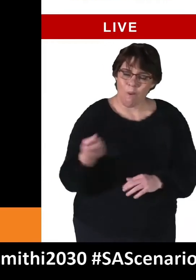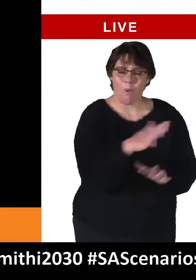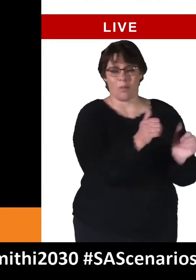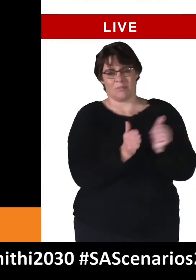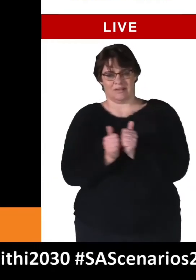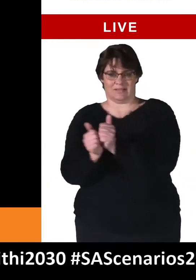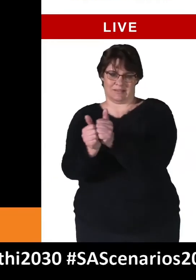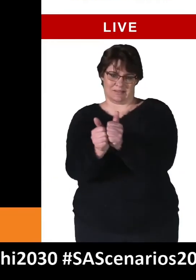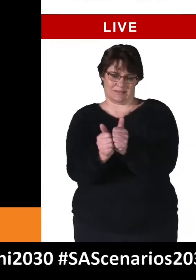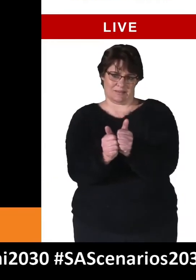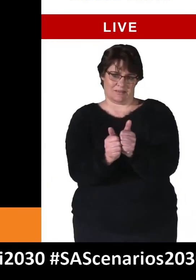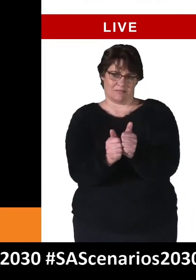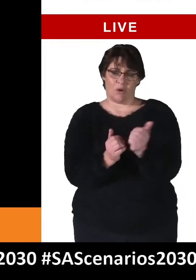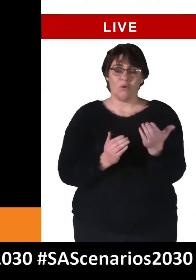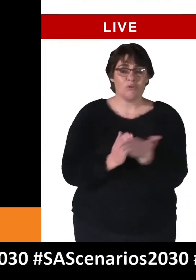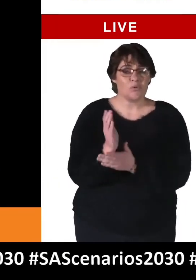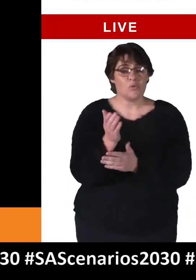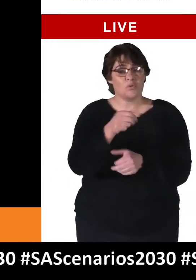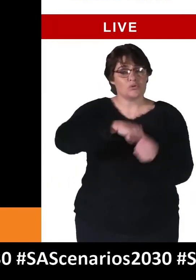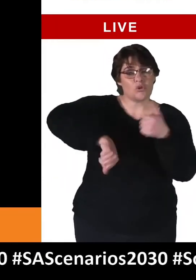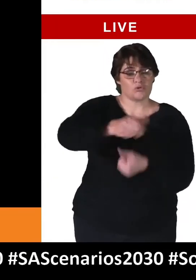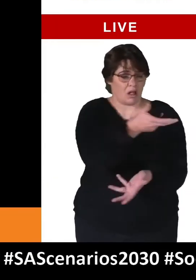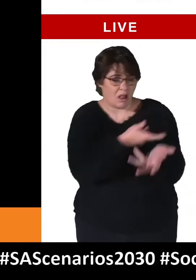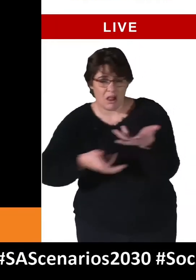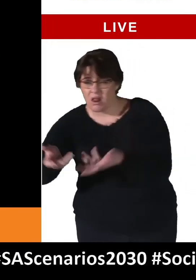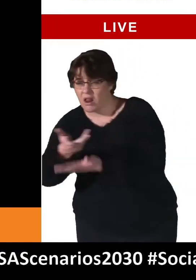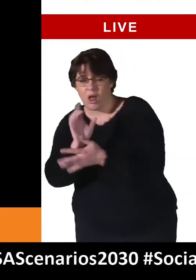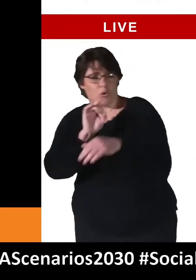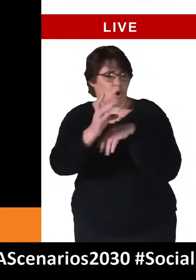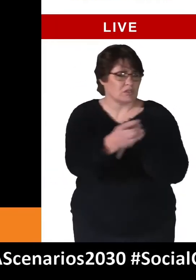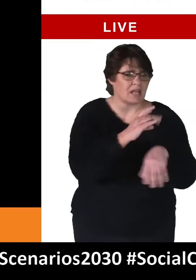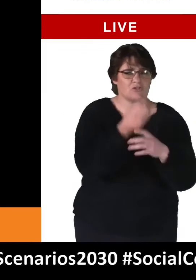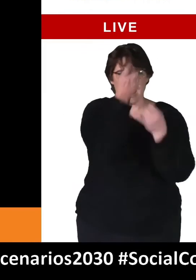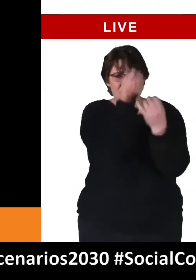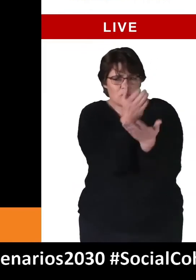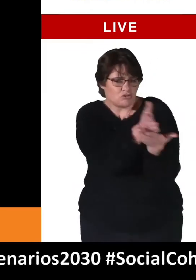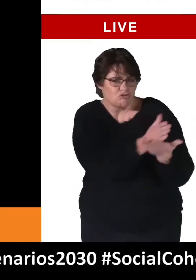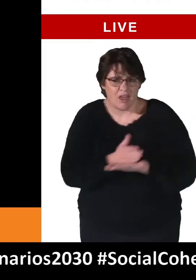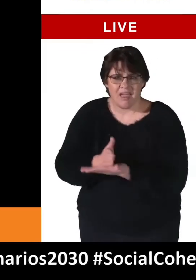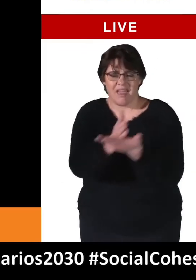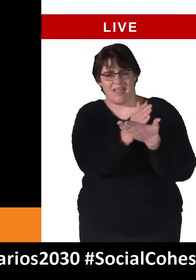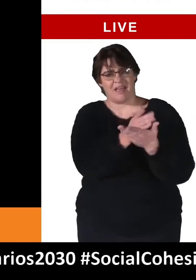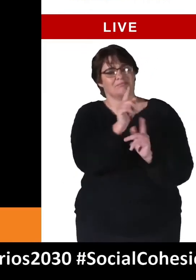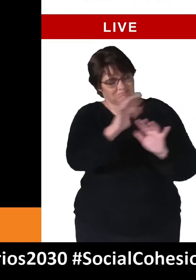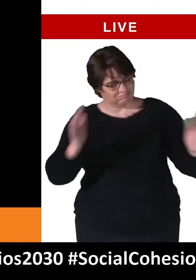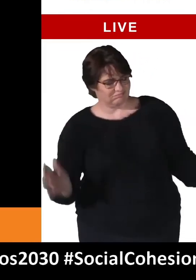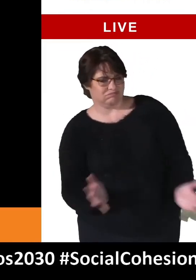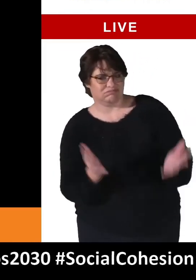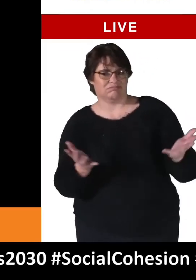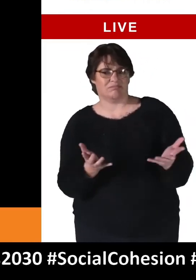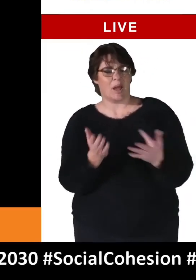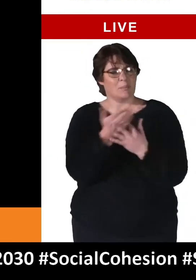partners. Through social dialogue, consultation and information sharing should be encouraged